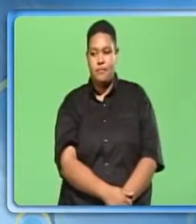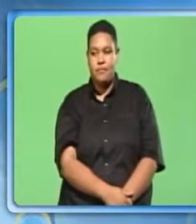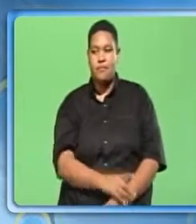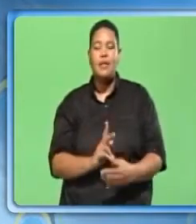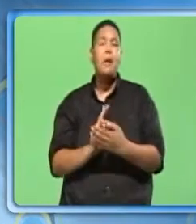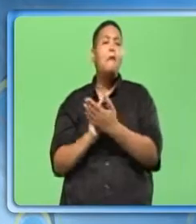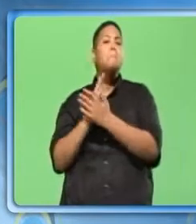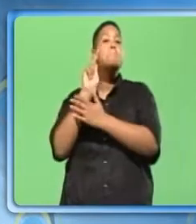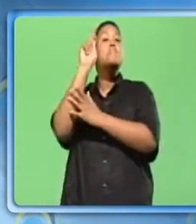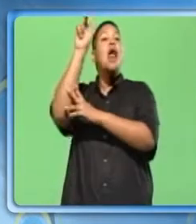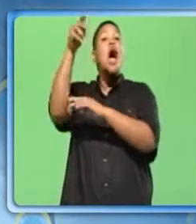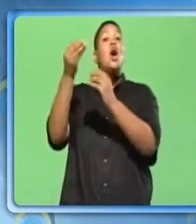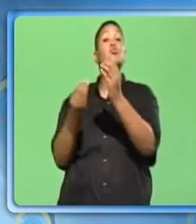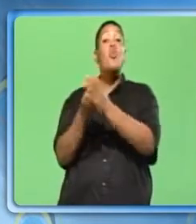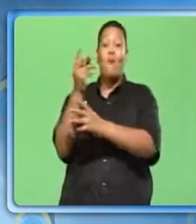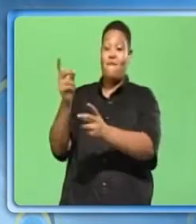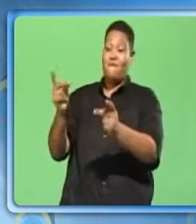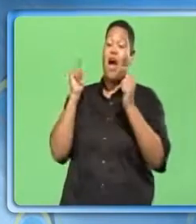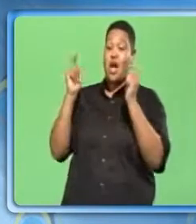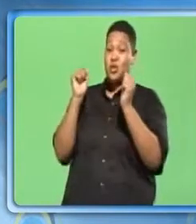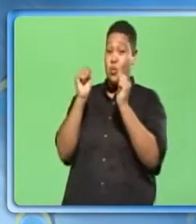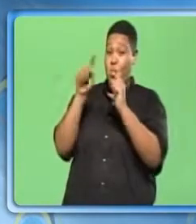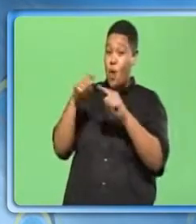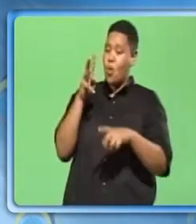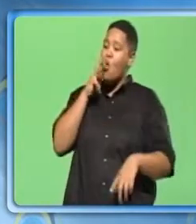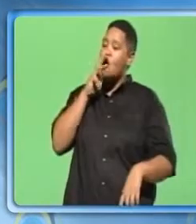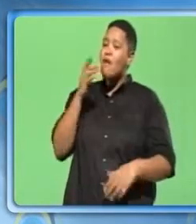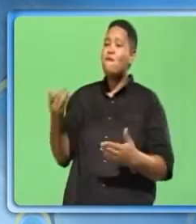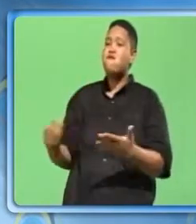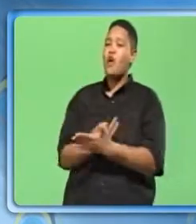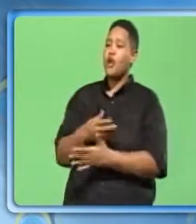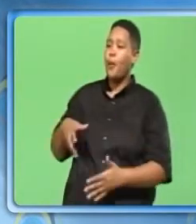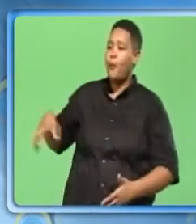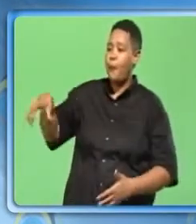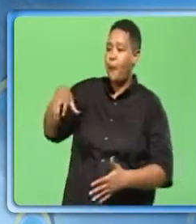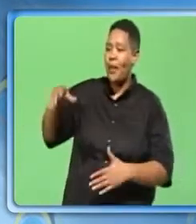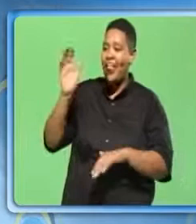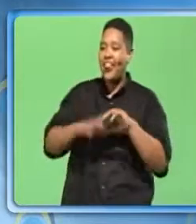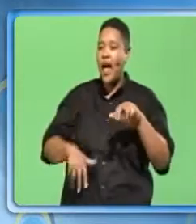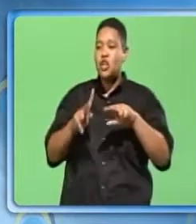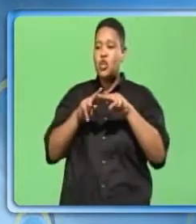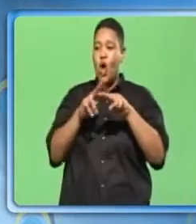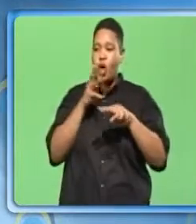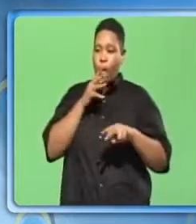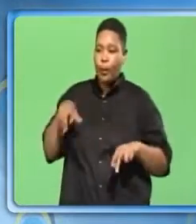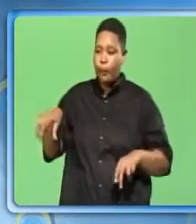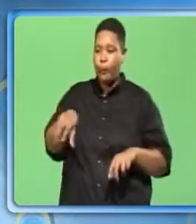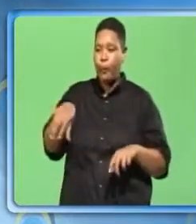Plants grow faster when watered with fresh water than with salt water.